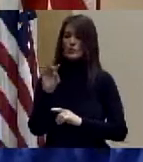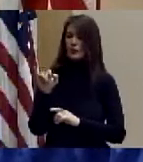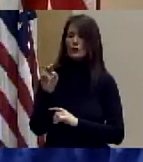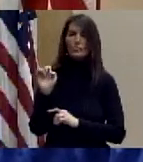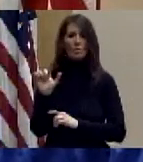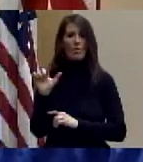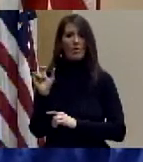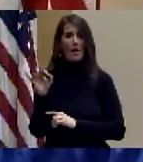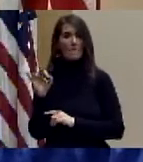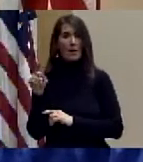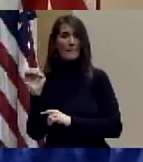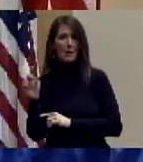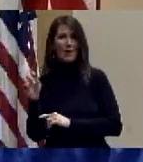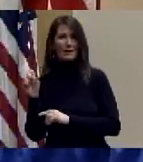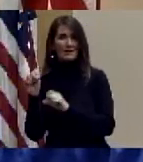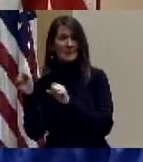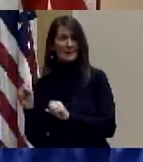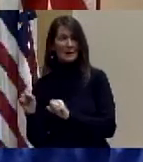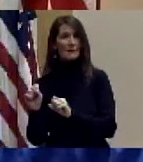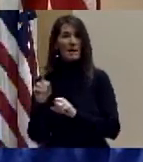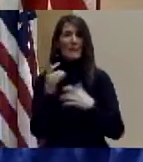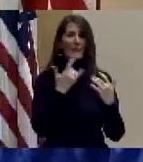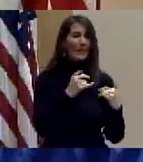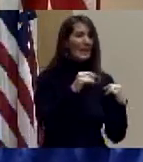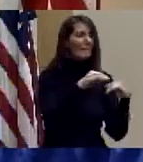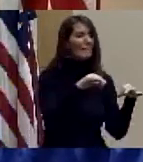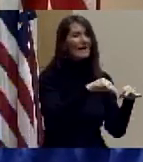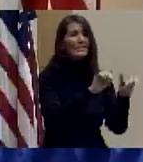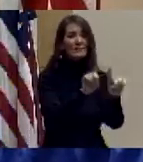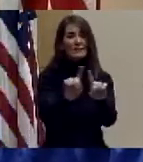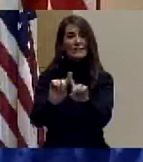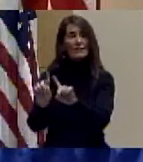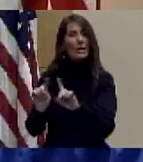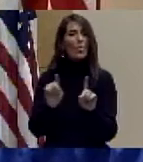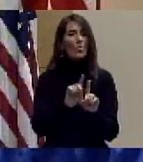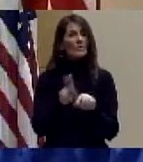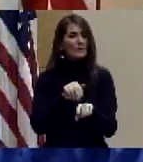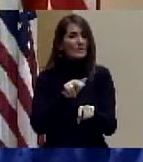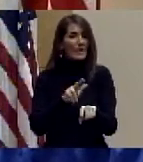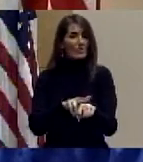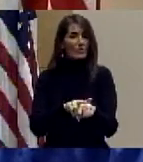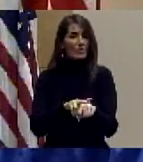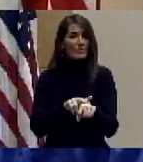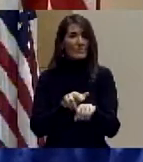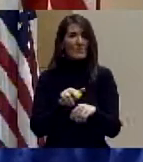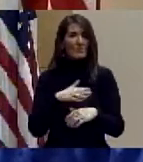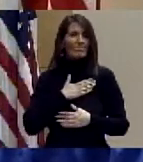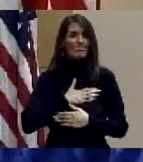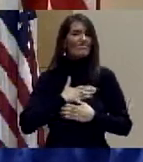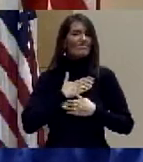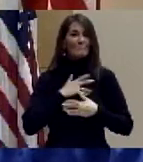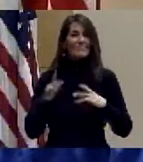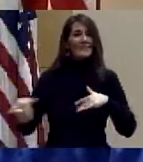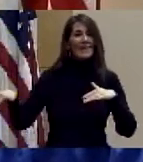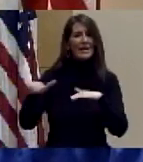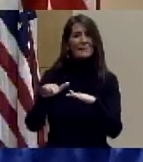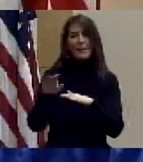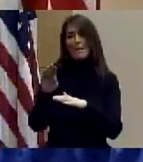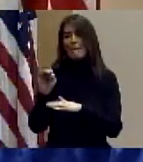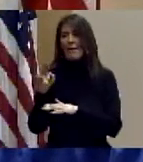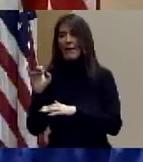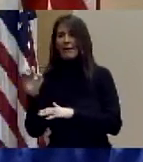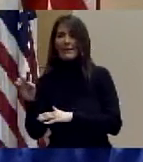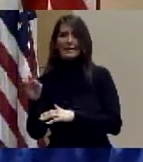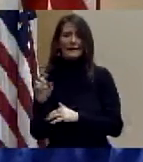in East Brighton, to the playing fields and natural passive recreation land of Buckland and Meridian